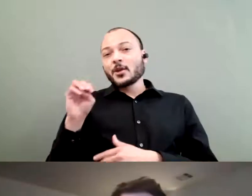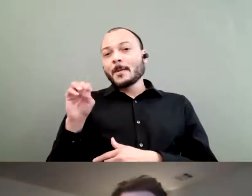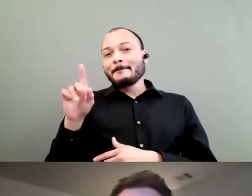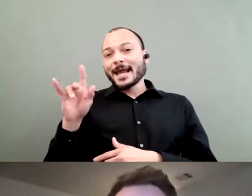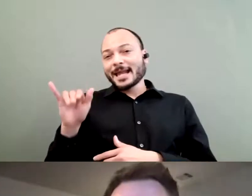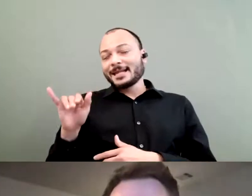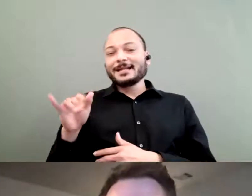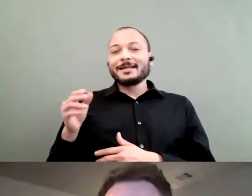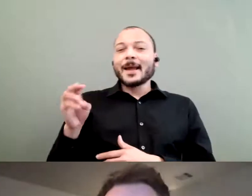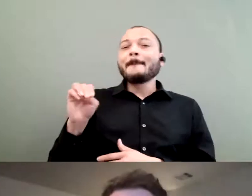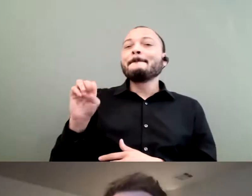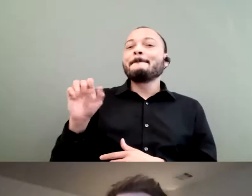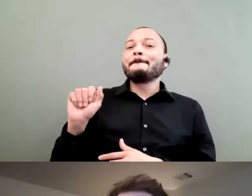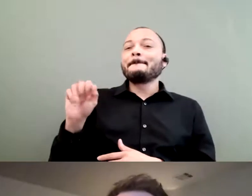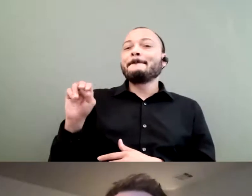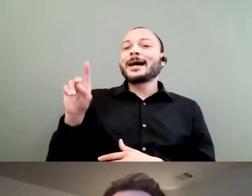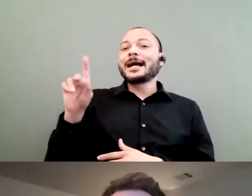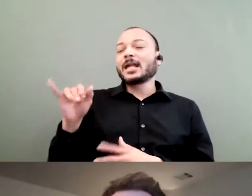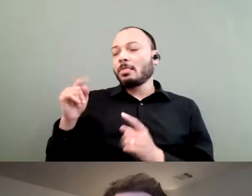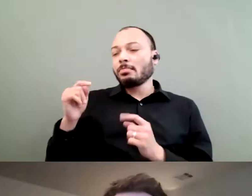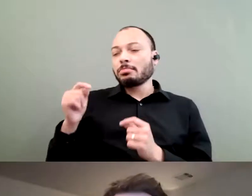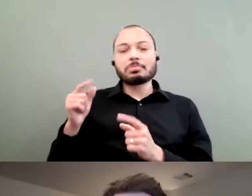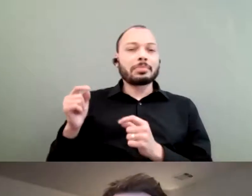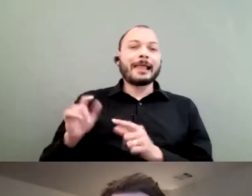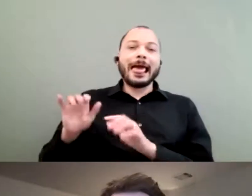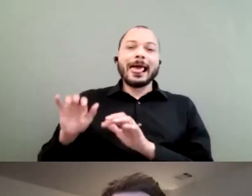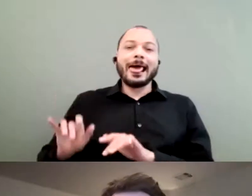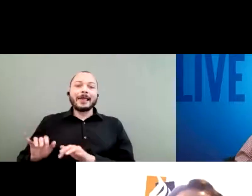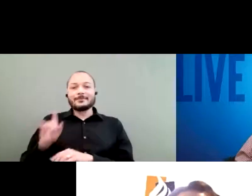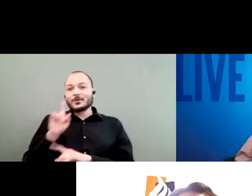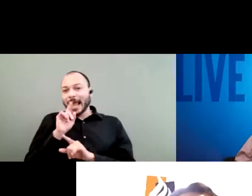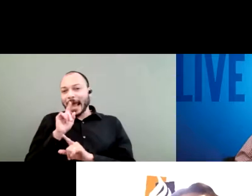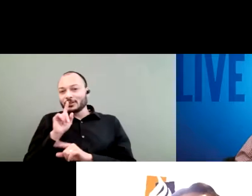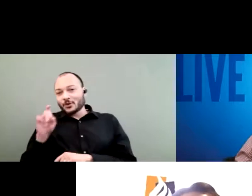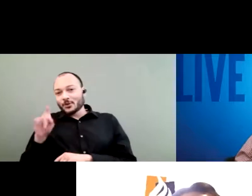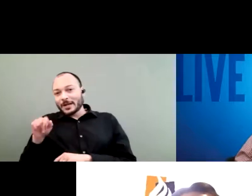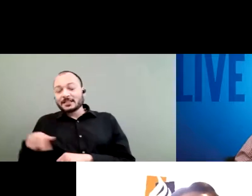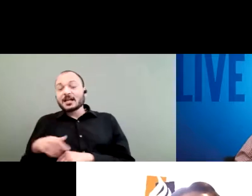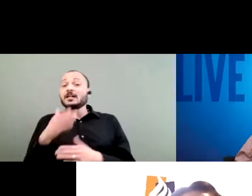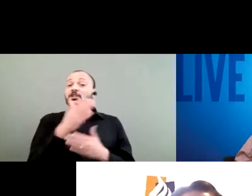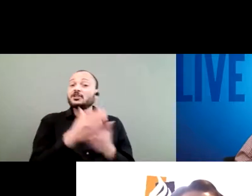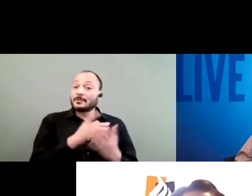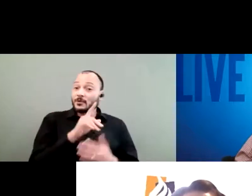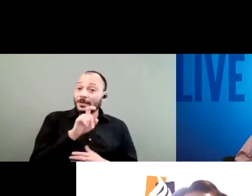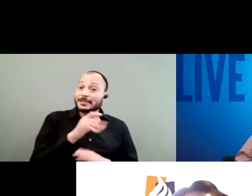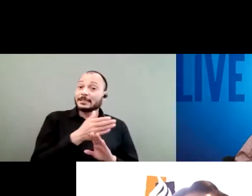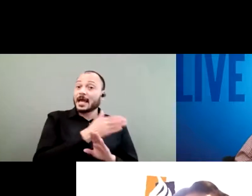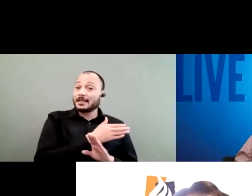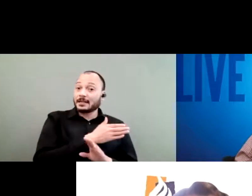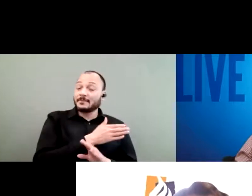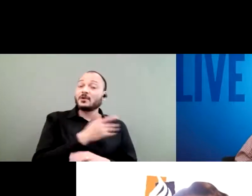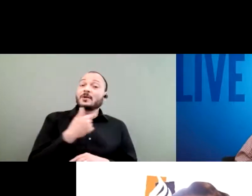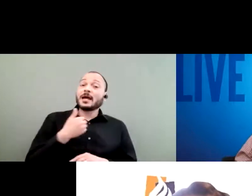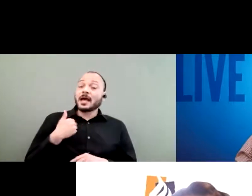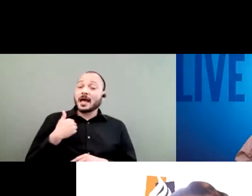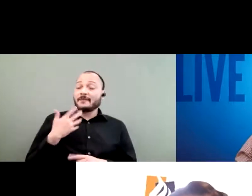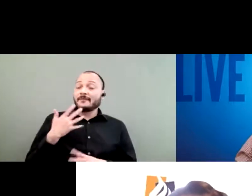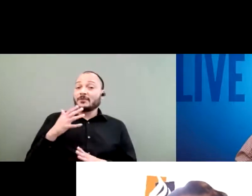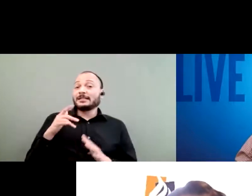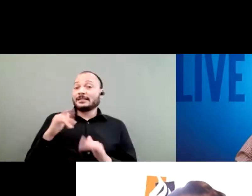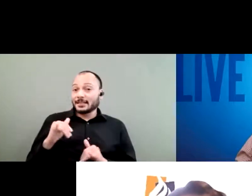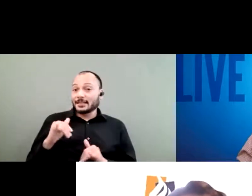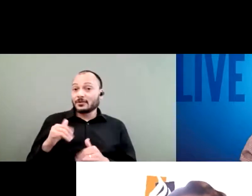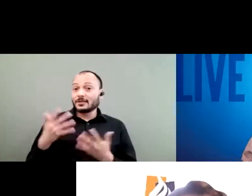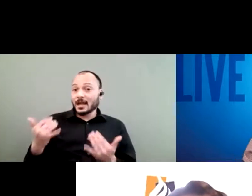rapidly responding to questions on the chat. So we had some questions come in and ahead of time. We had some that are still coming in. We've got